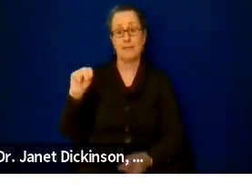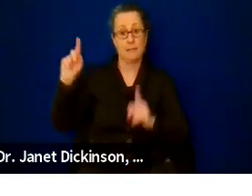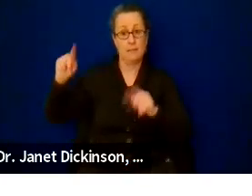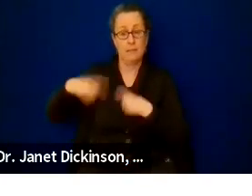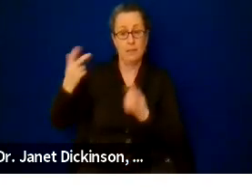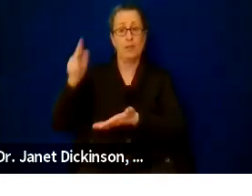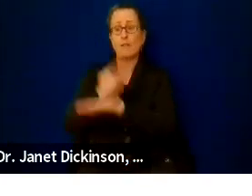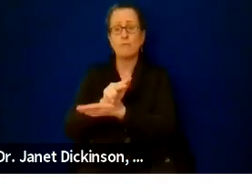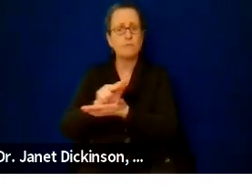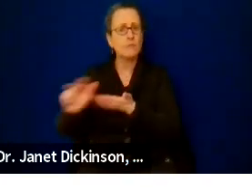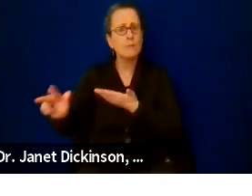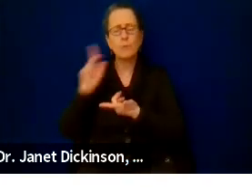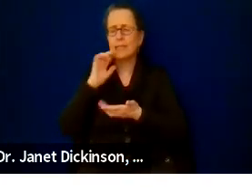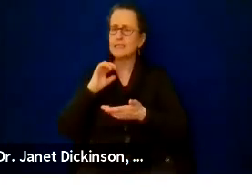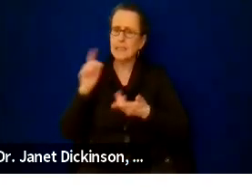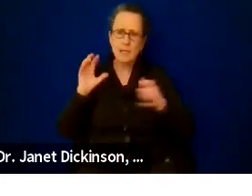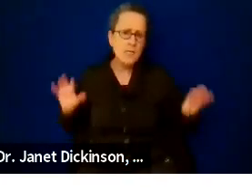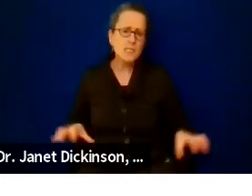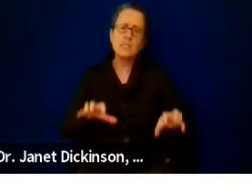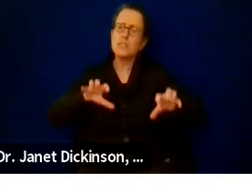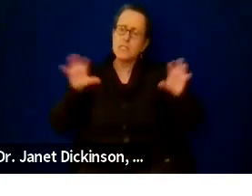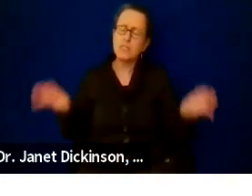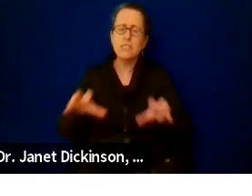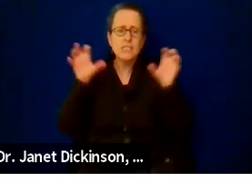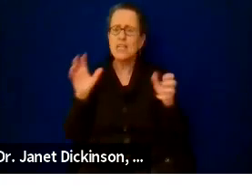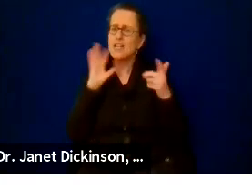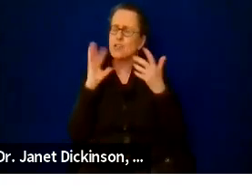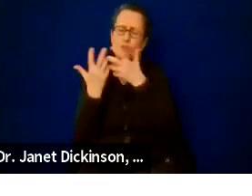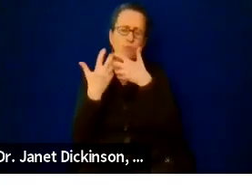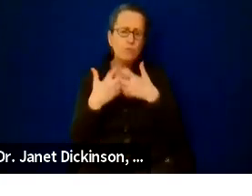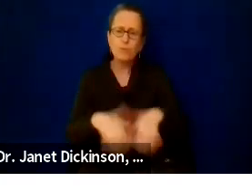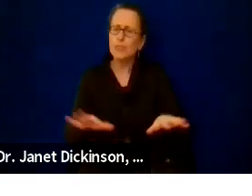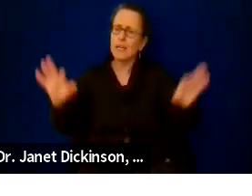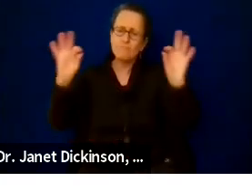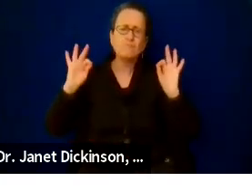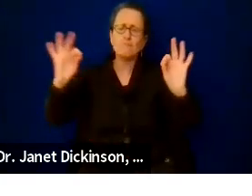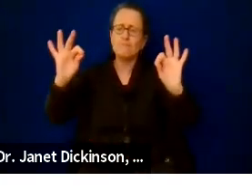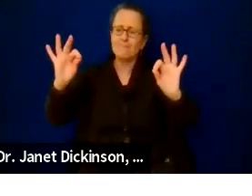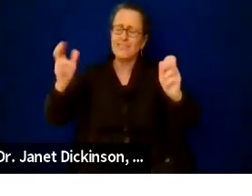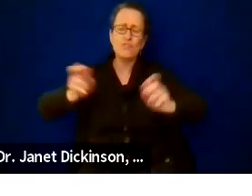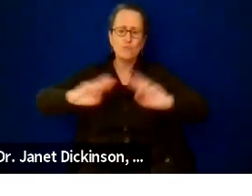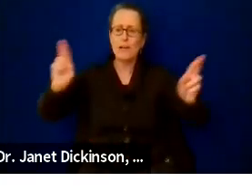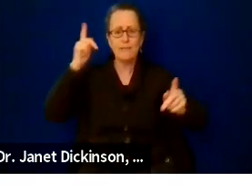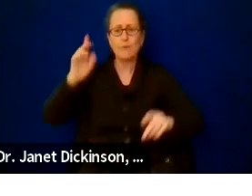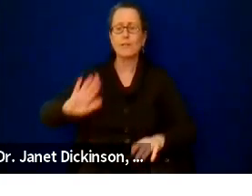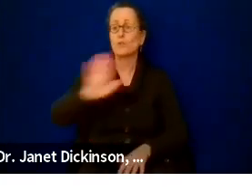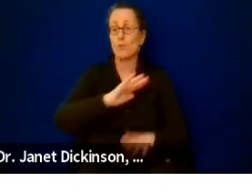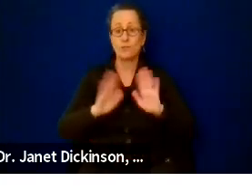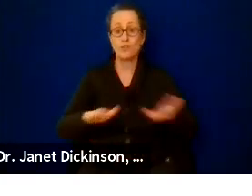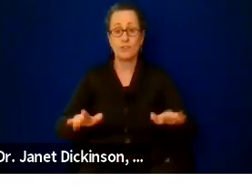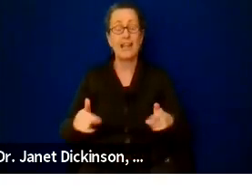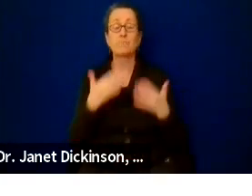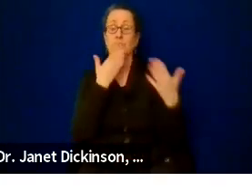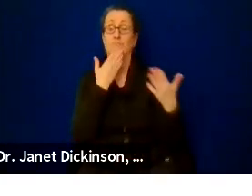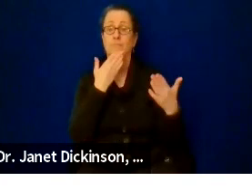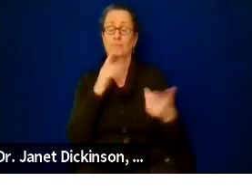the details in our plans. I am extremely grateful to Kuzmeskis for